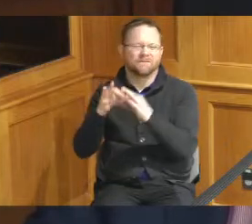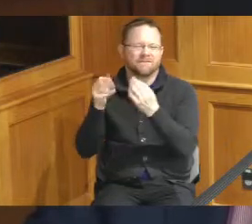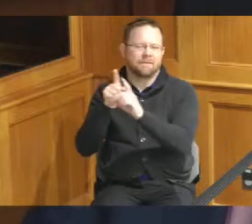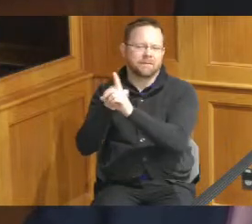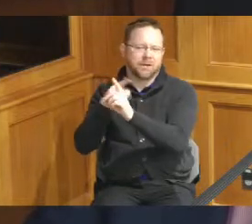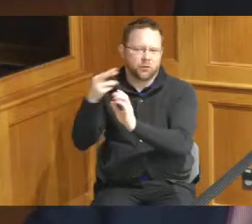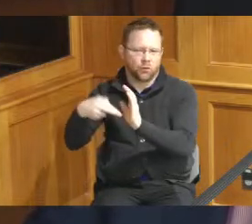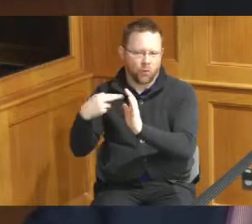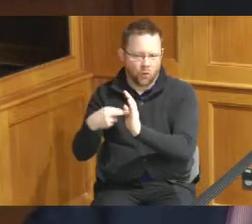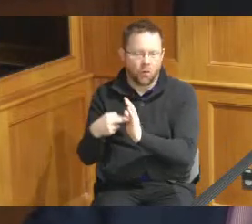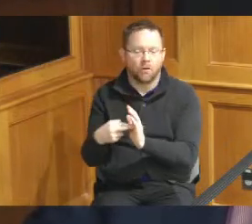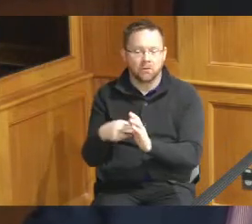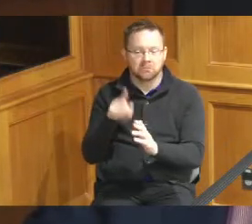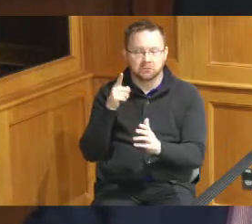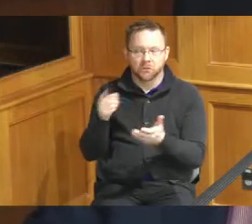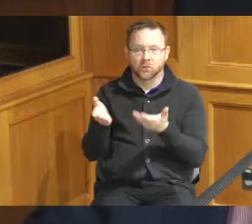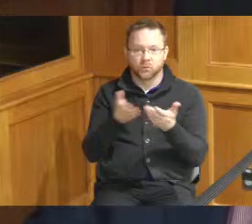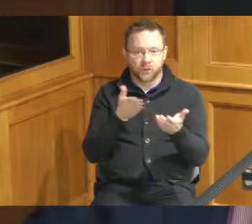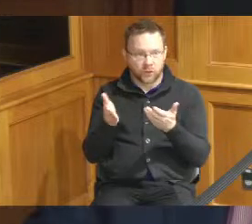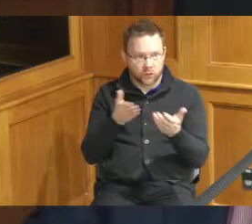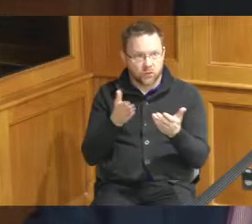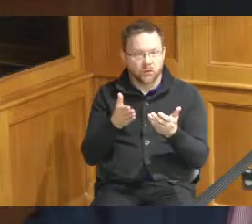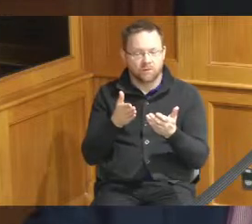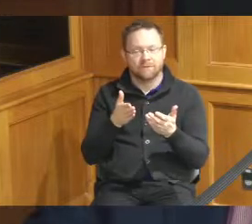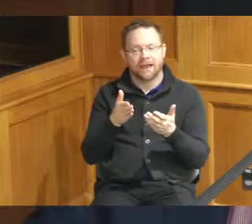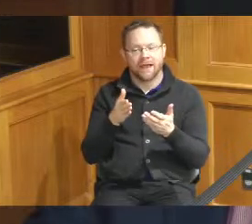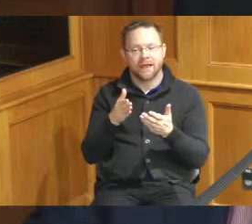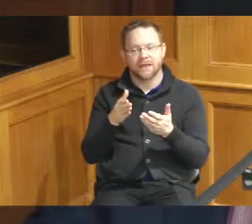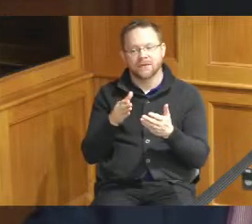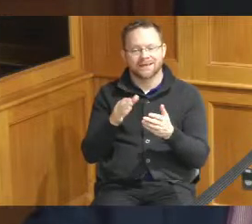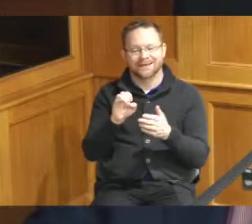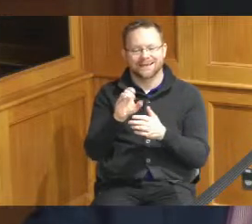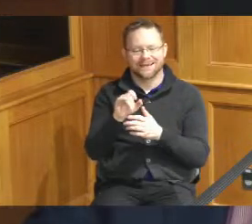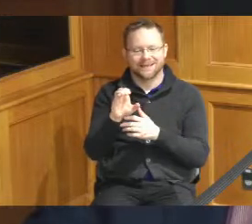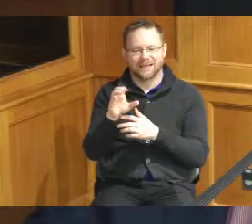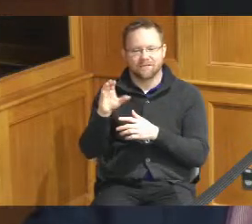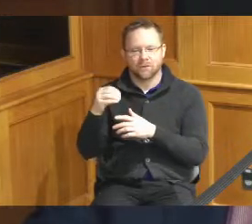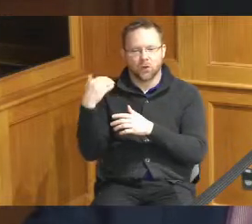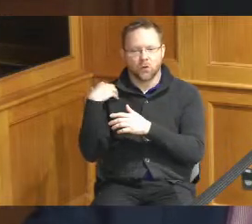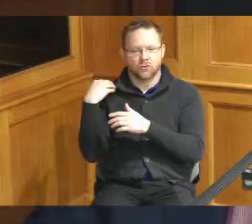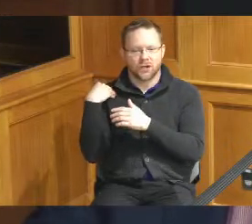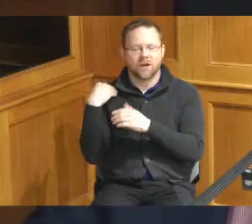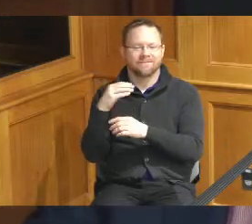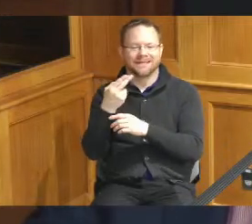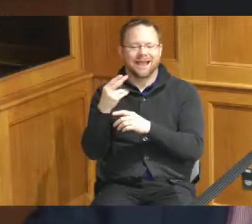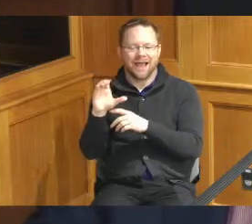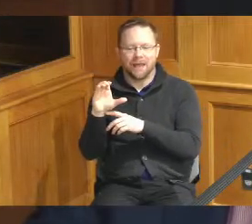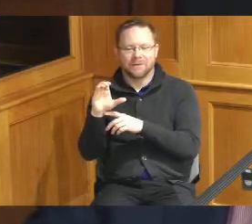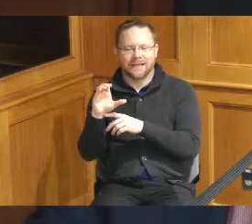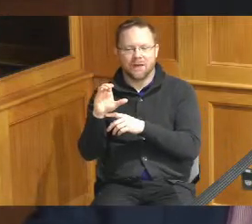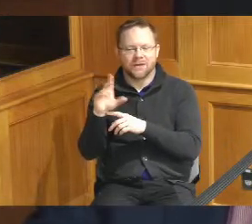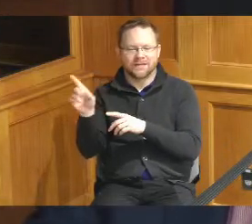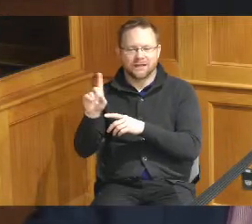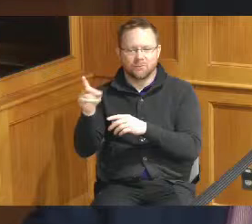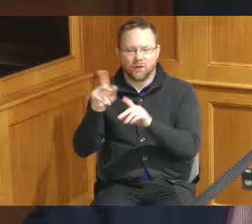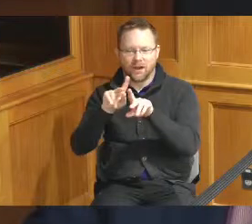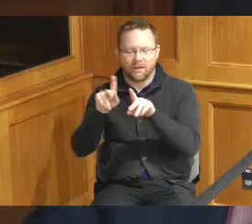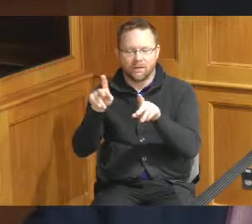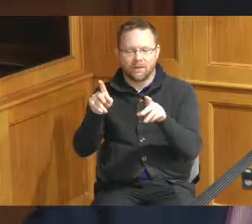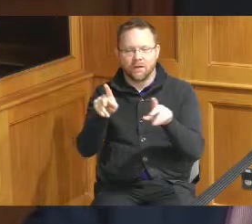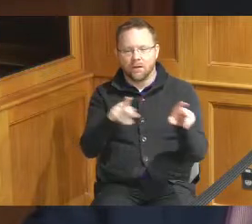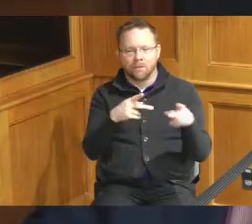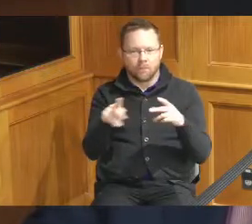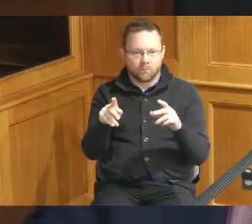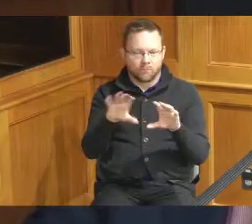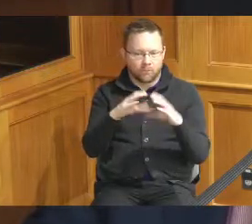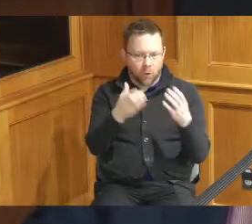And whereas John has served as an executive co-chair of the Hamilton County Democratic Party and former chairperson of the Silverton Democratic